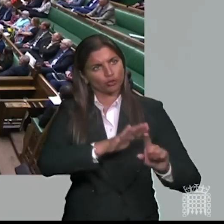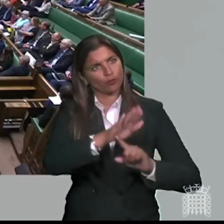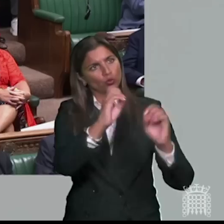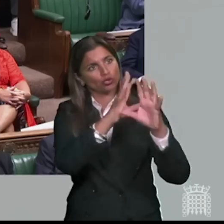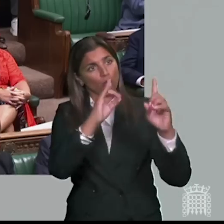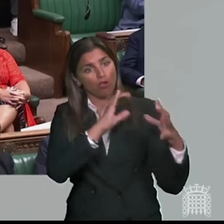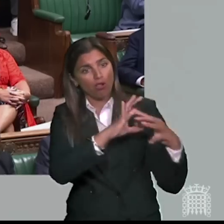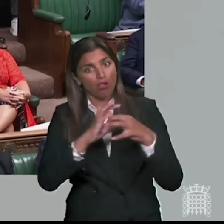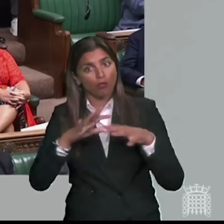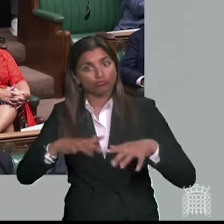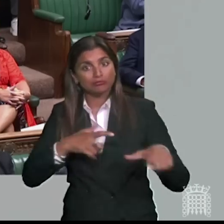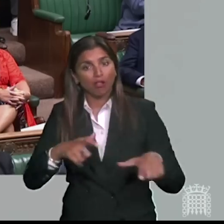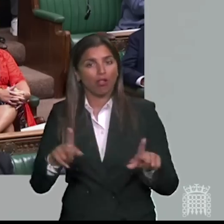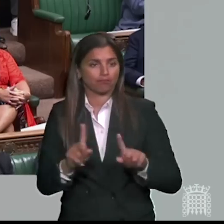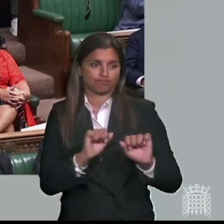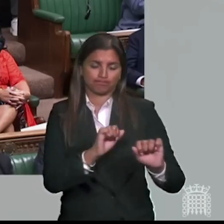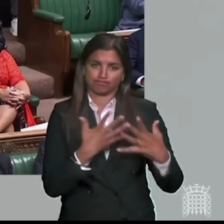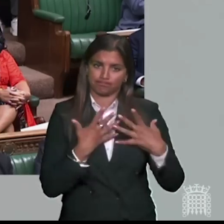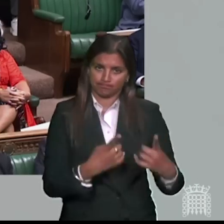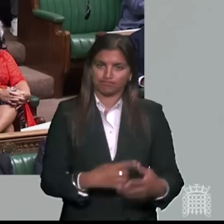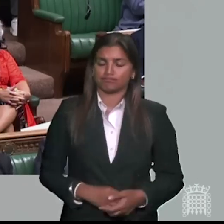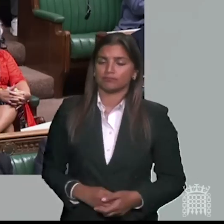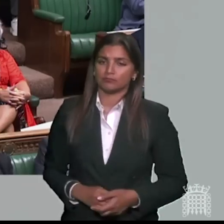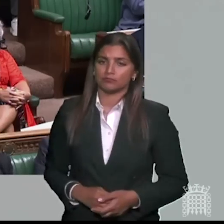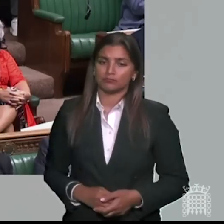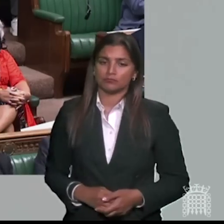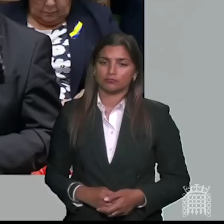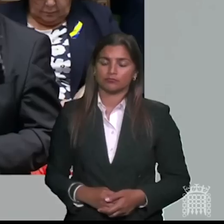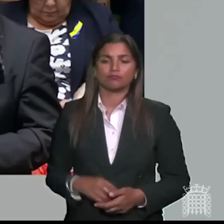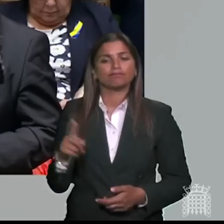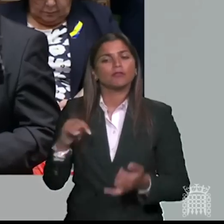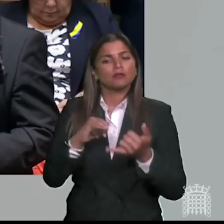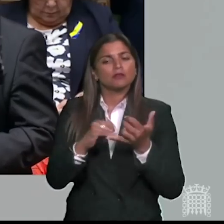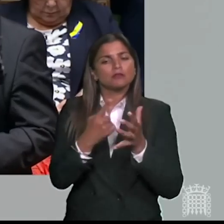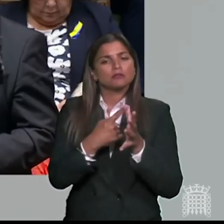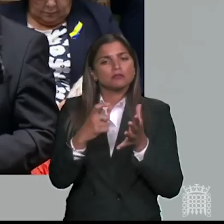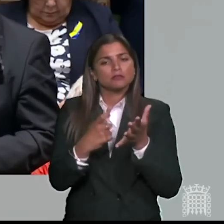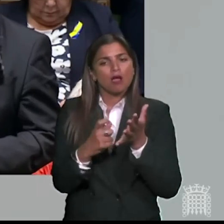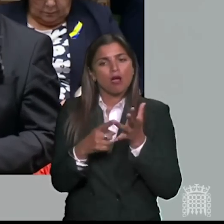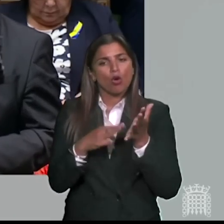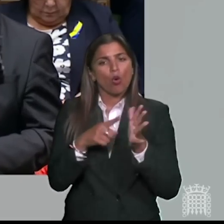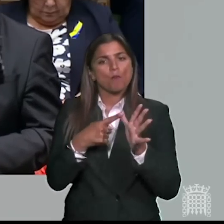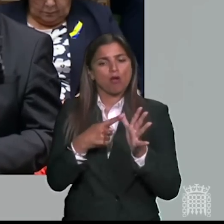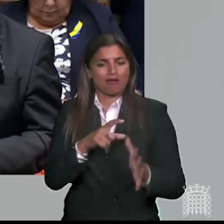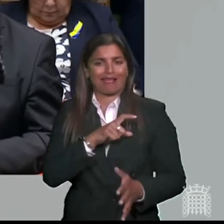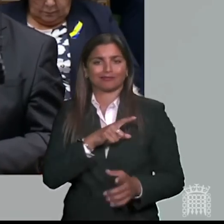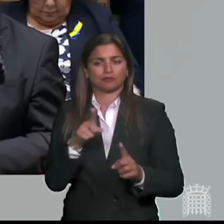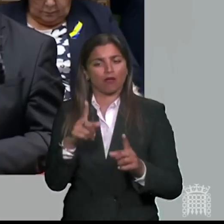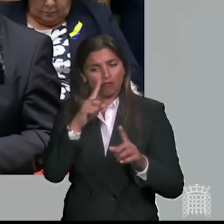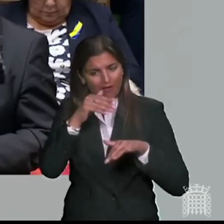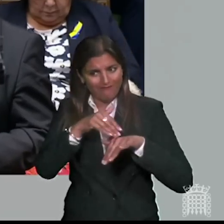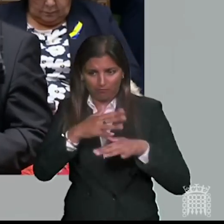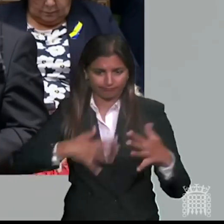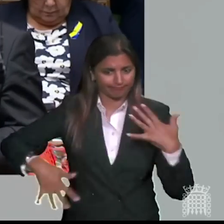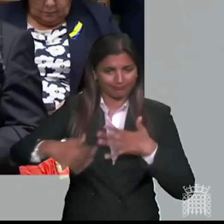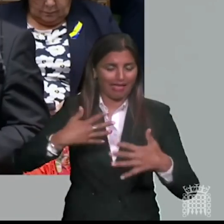you, Mr. Speaker. Sarcomas are cancers that can affect any part of the body, inside or outside,